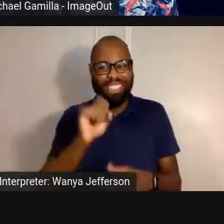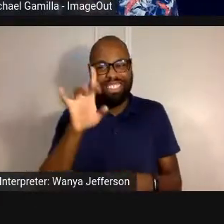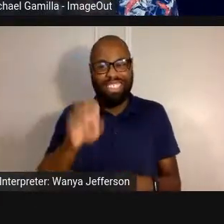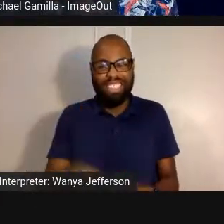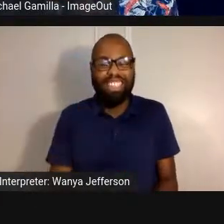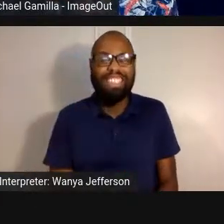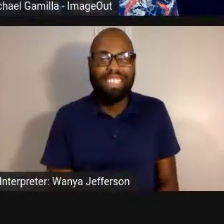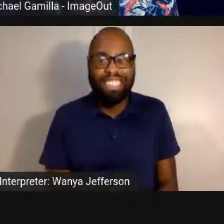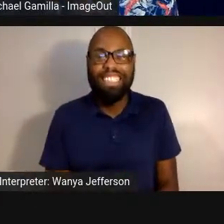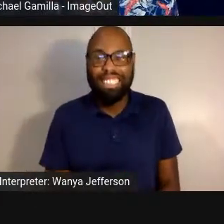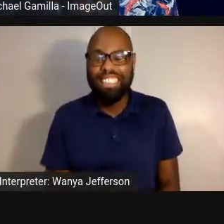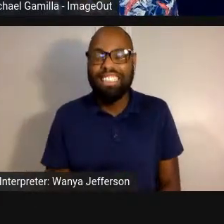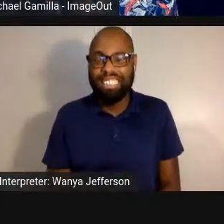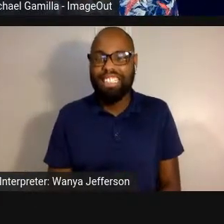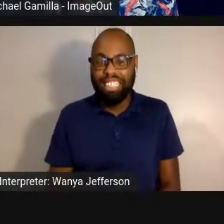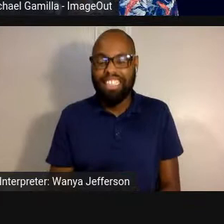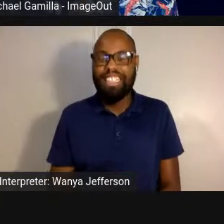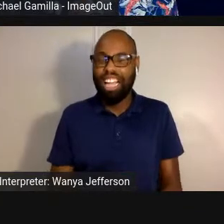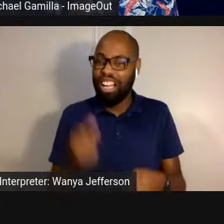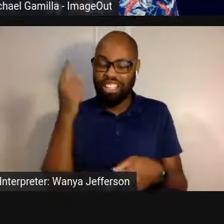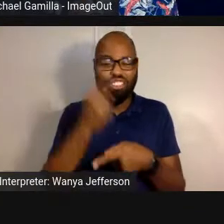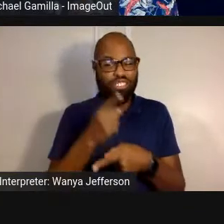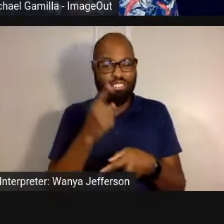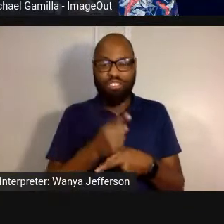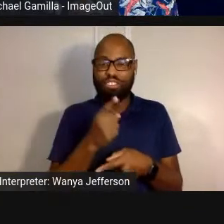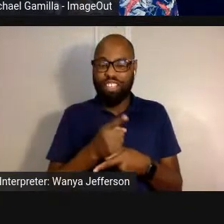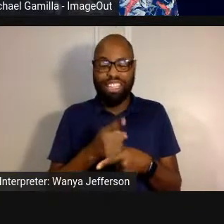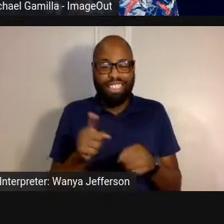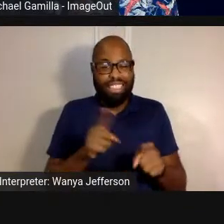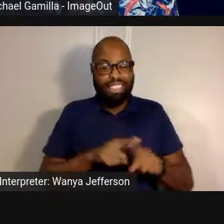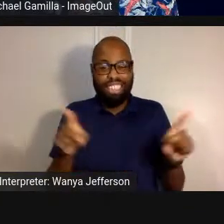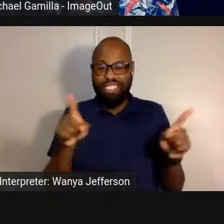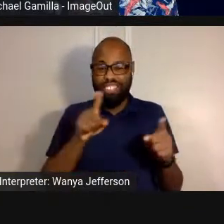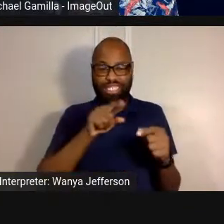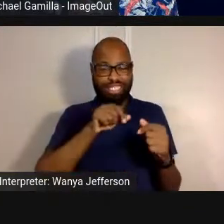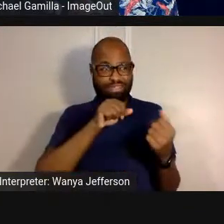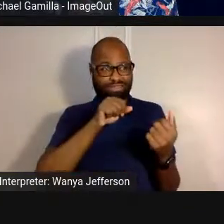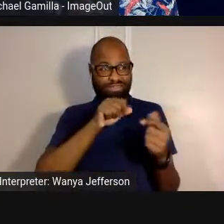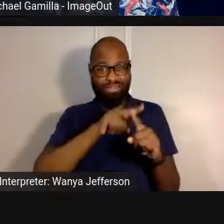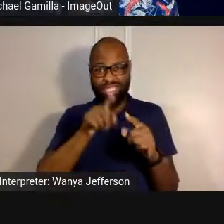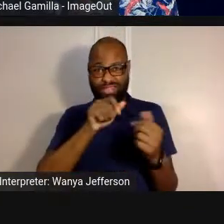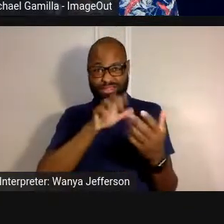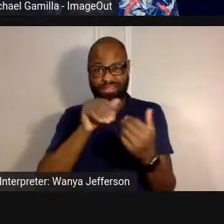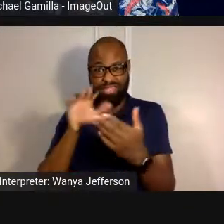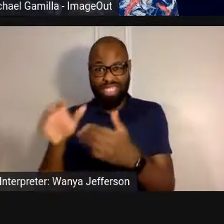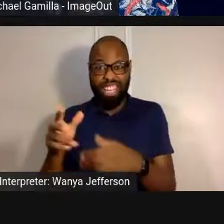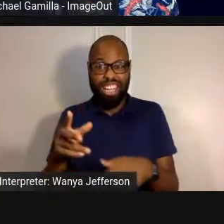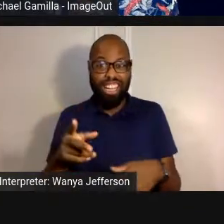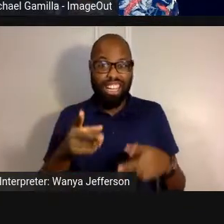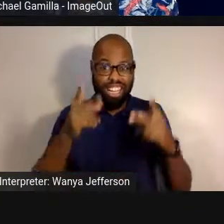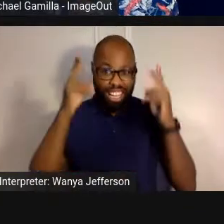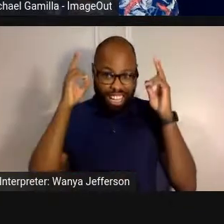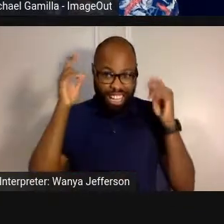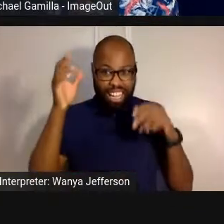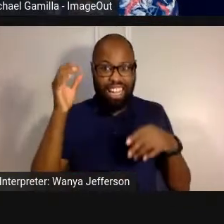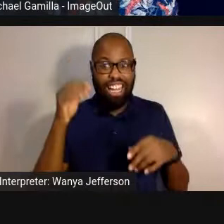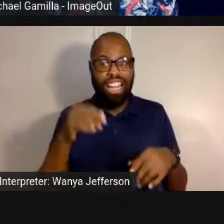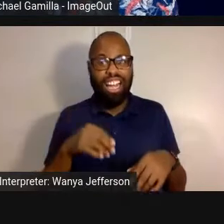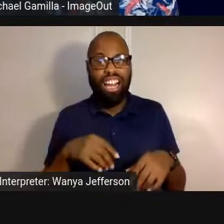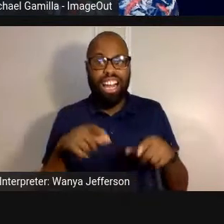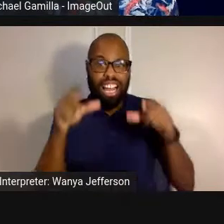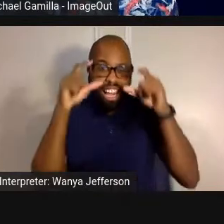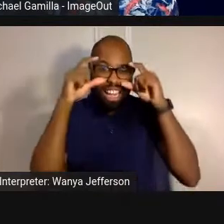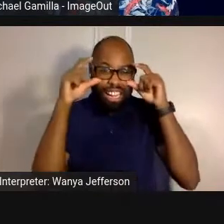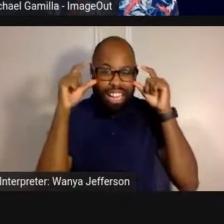my character because it's really different in so many ways. I have to cut my hair, I was skinnier, I have to use glasses and a